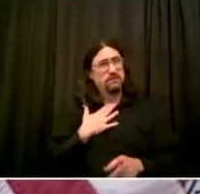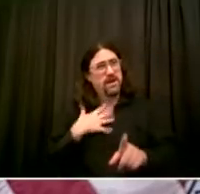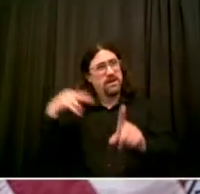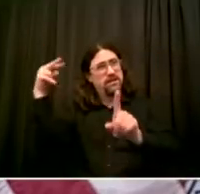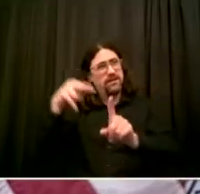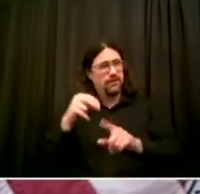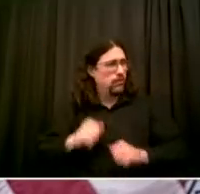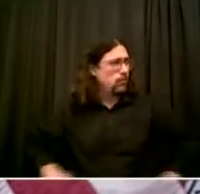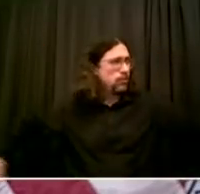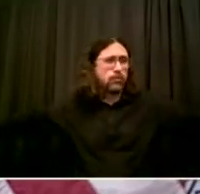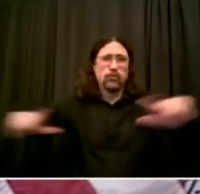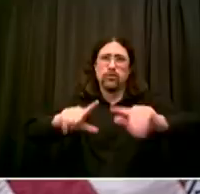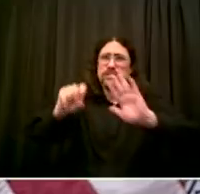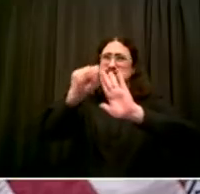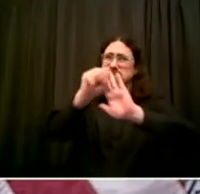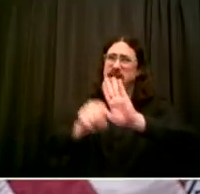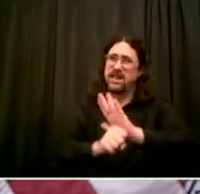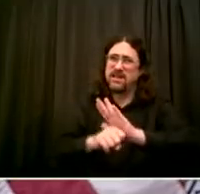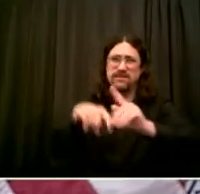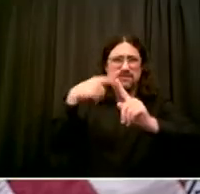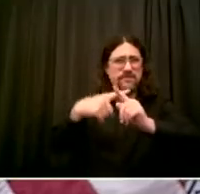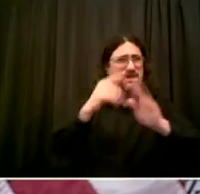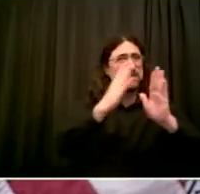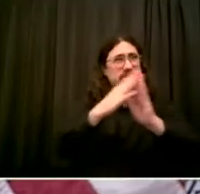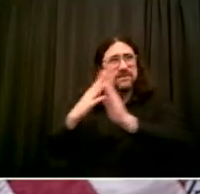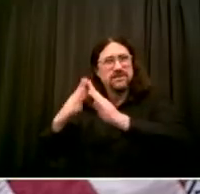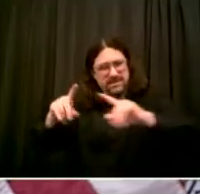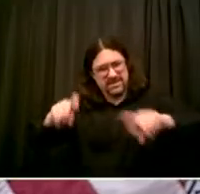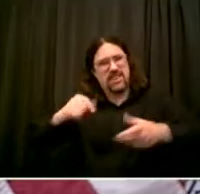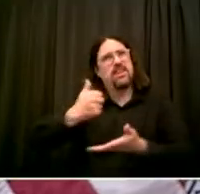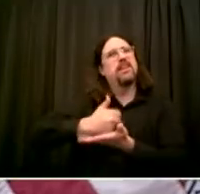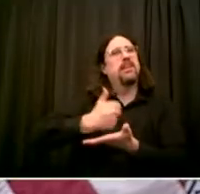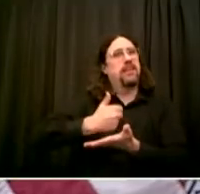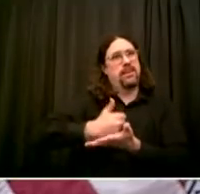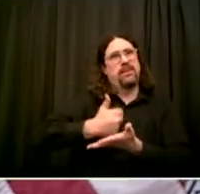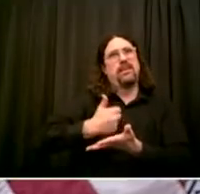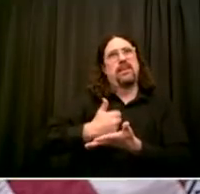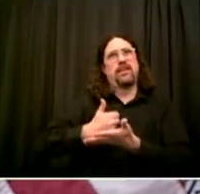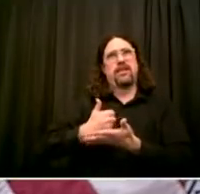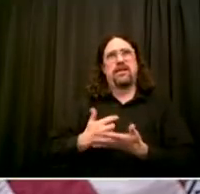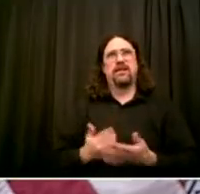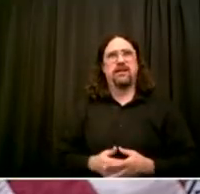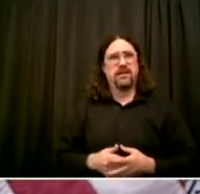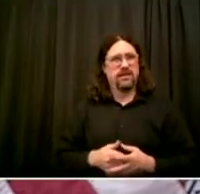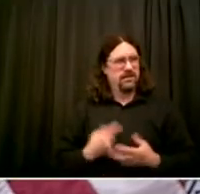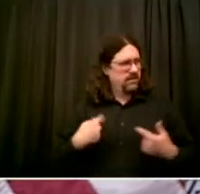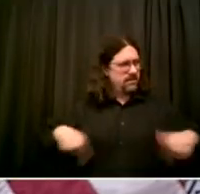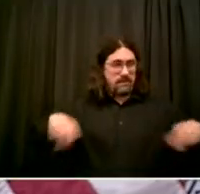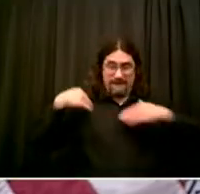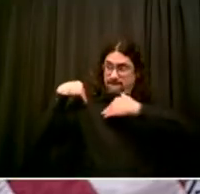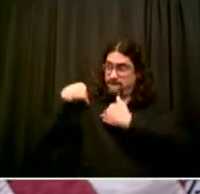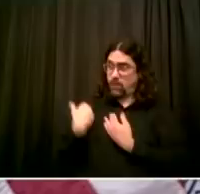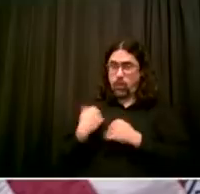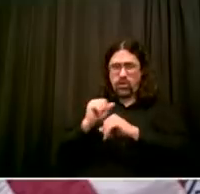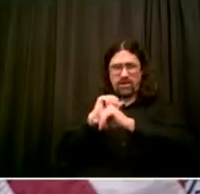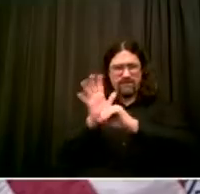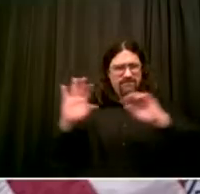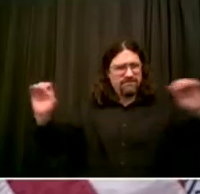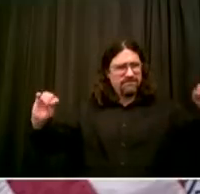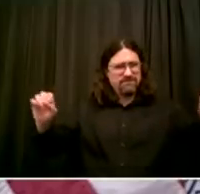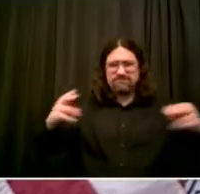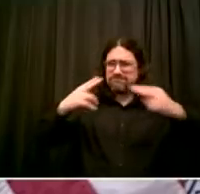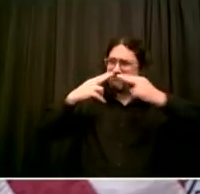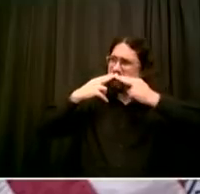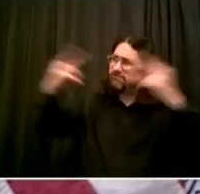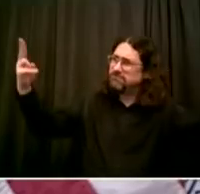the cities and states of America to make us whole so we can lead this recovery. And Albany can help backstop that